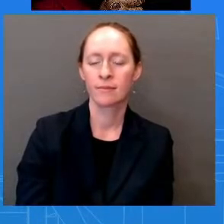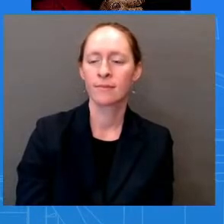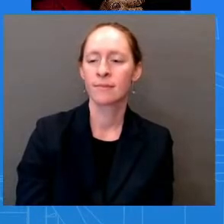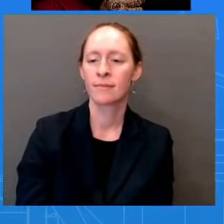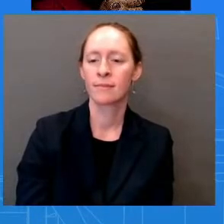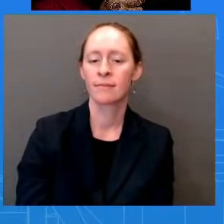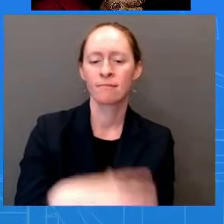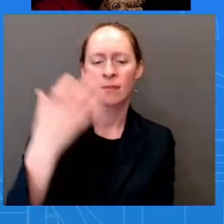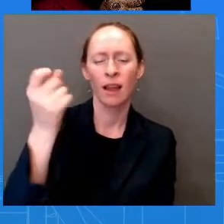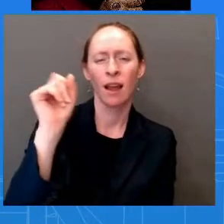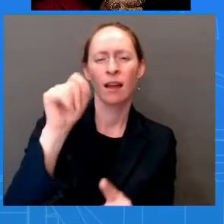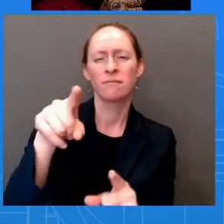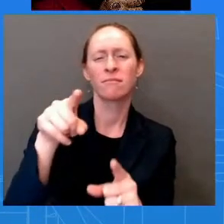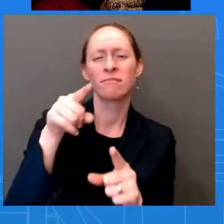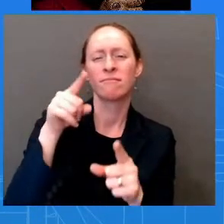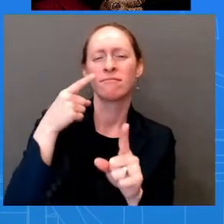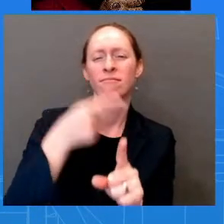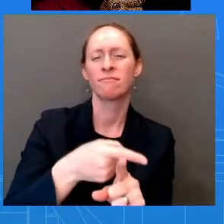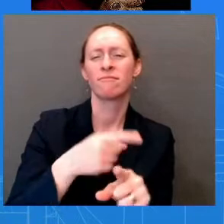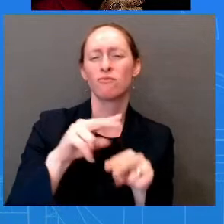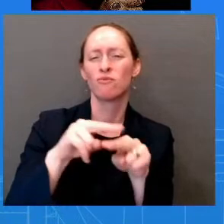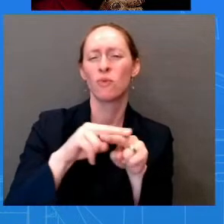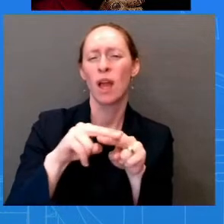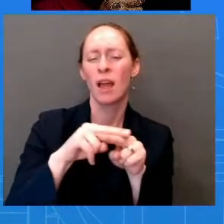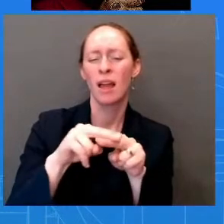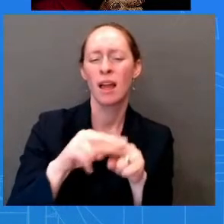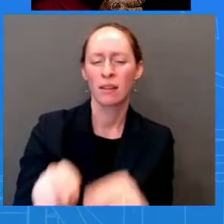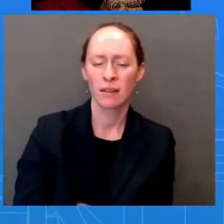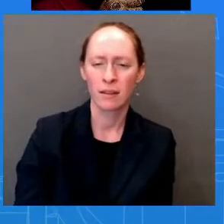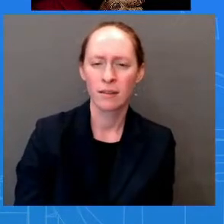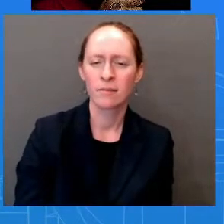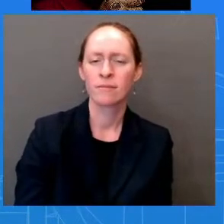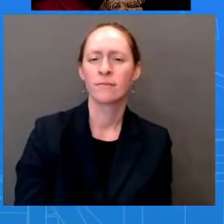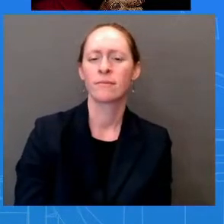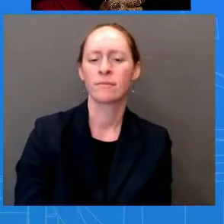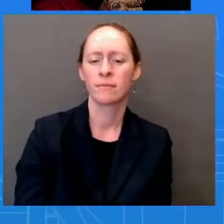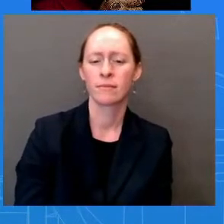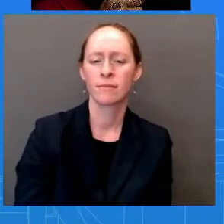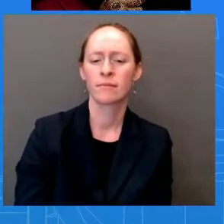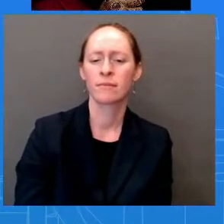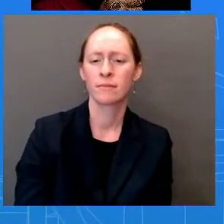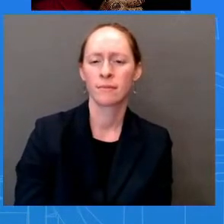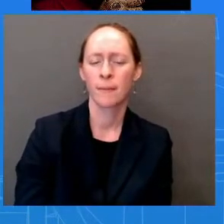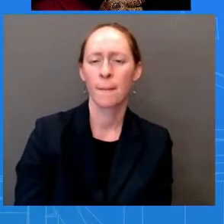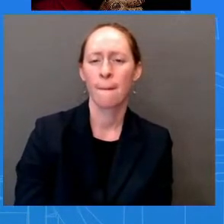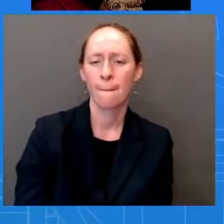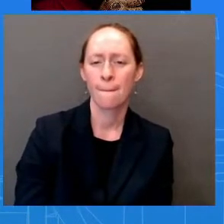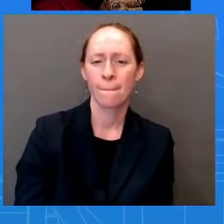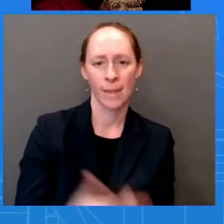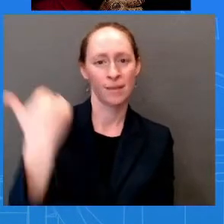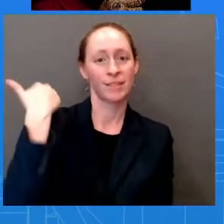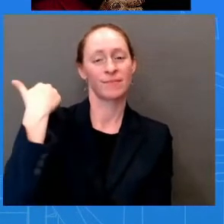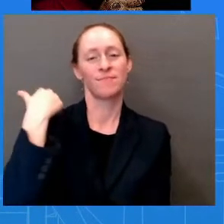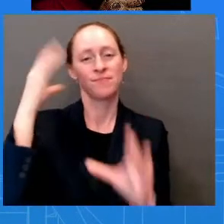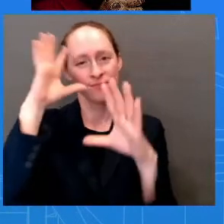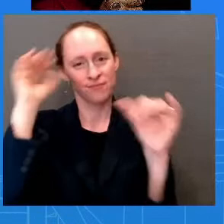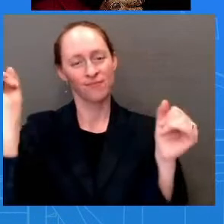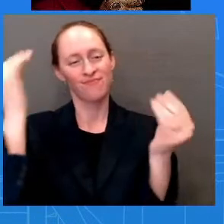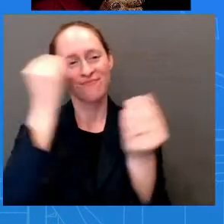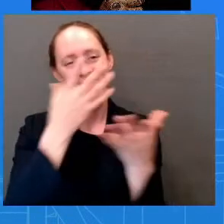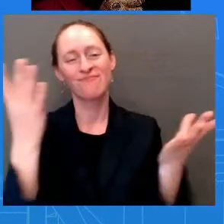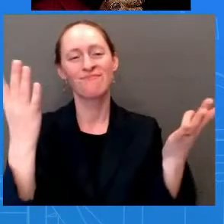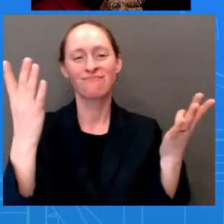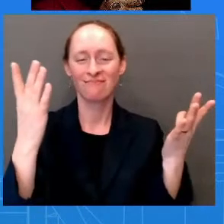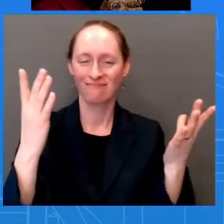wasn't just the fact that a strike at the time was averted. He was talking about the substance of the agreement. So now that the rank and file, the workers and 4 of the unions